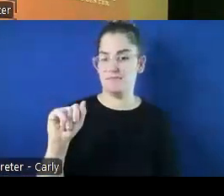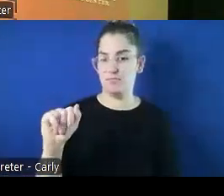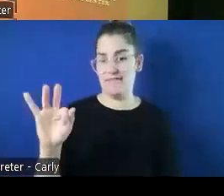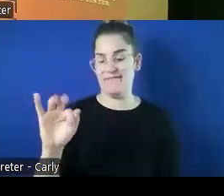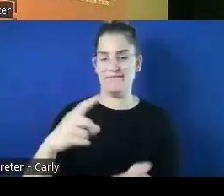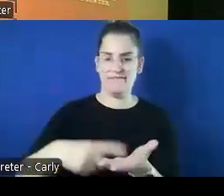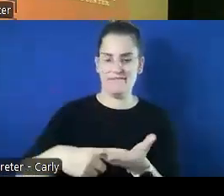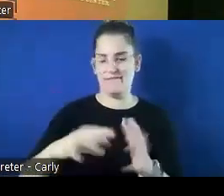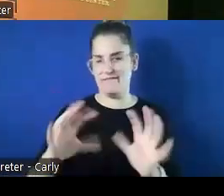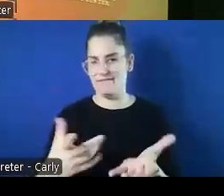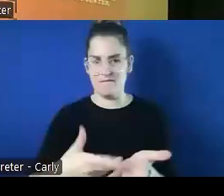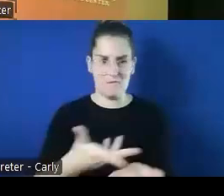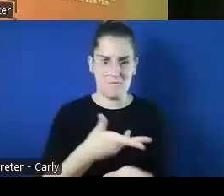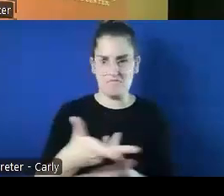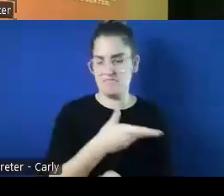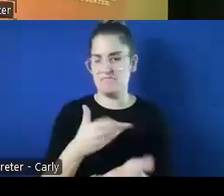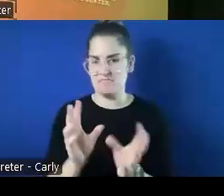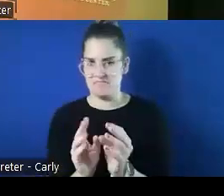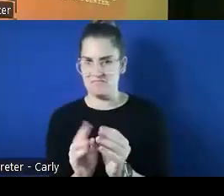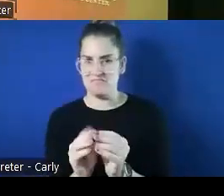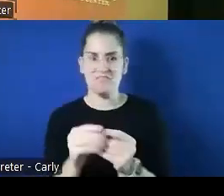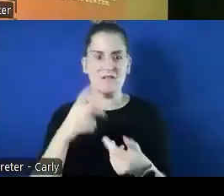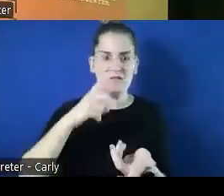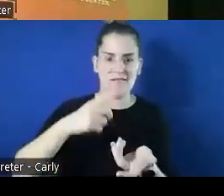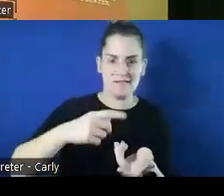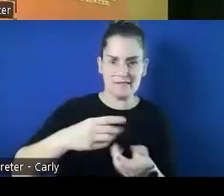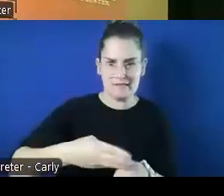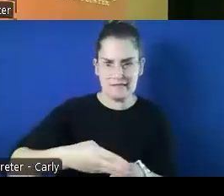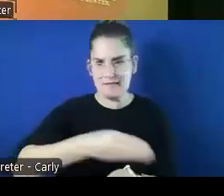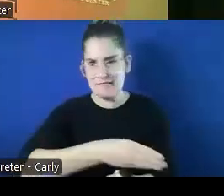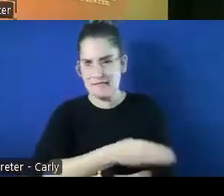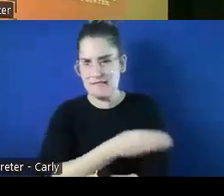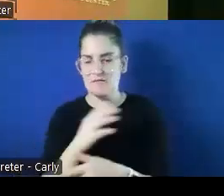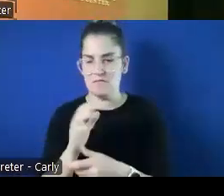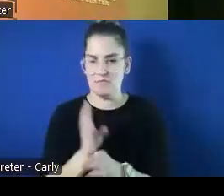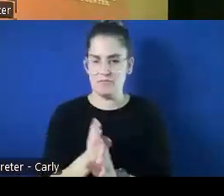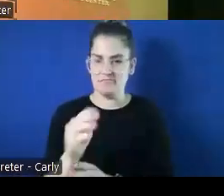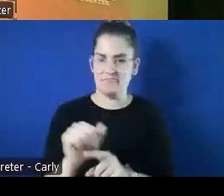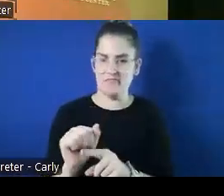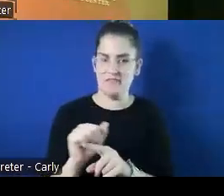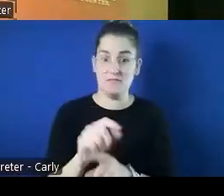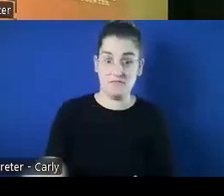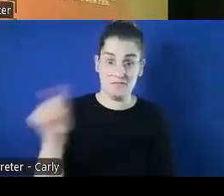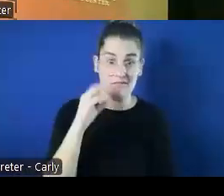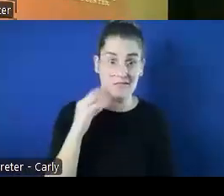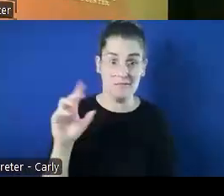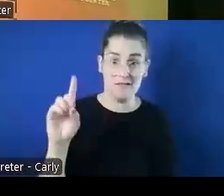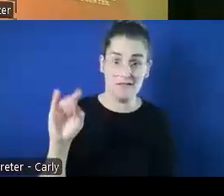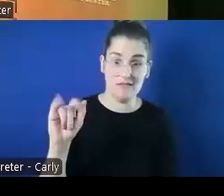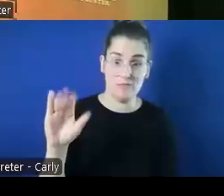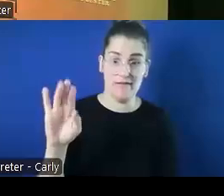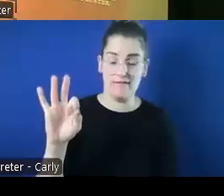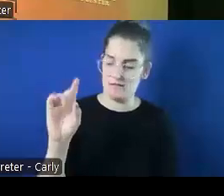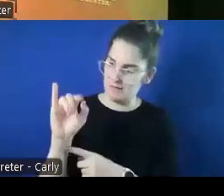clinical events and decision-making are reviewed and discussed to improve clinical practice. Have you ever debriefed after experiencing trauma